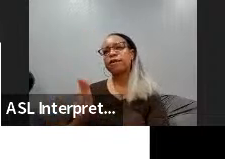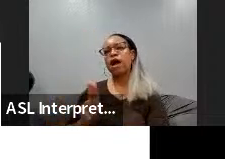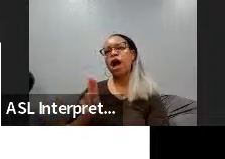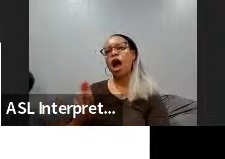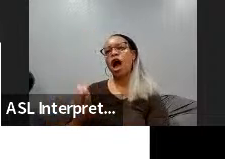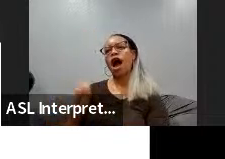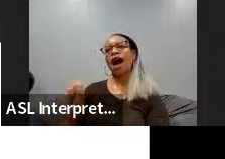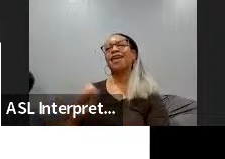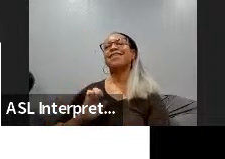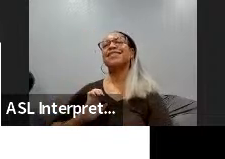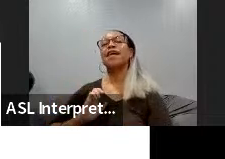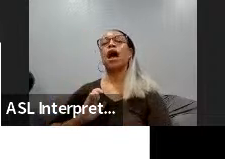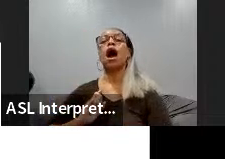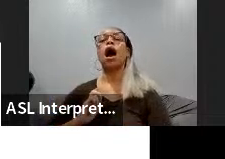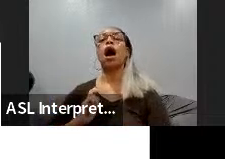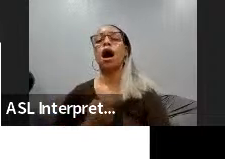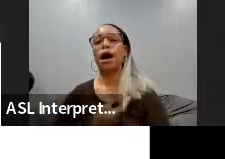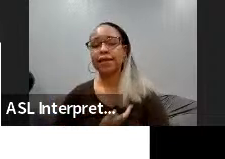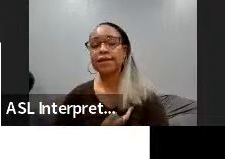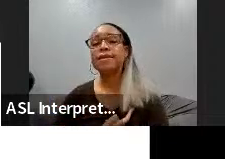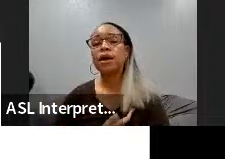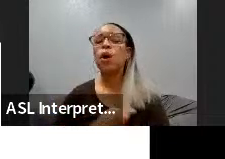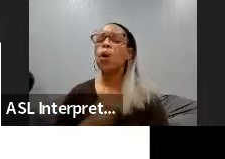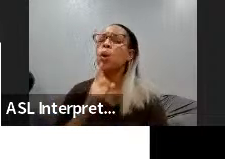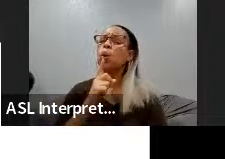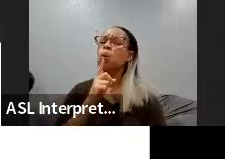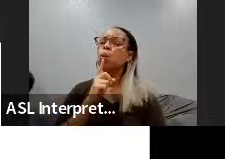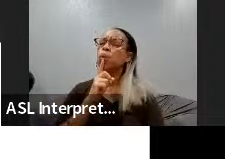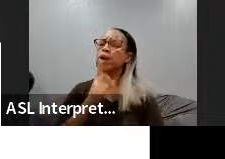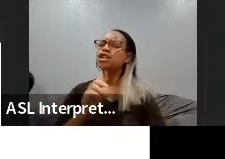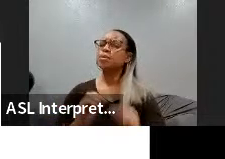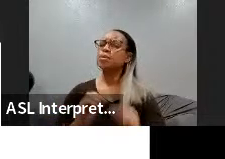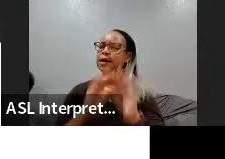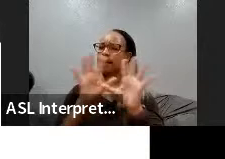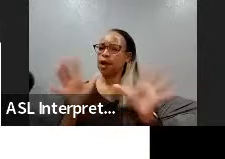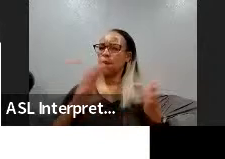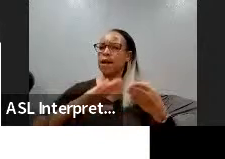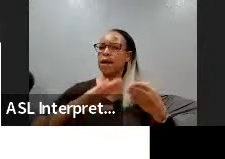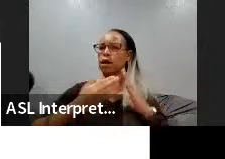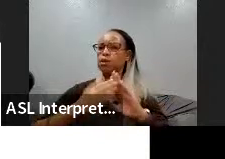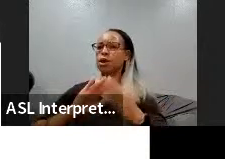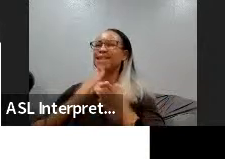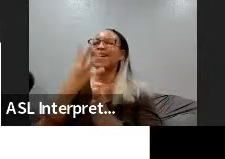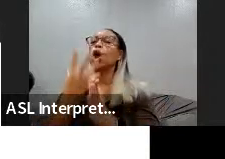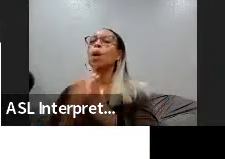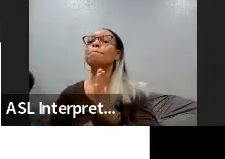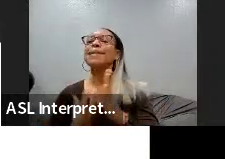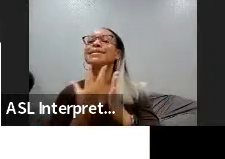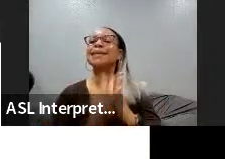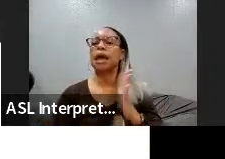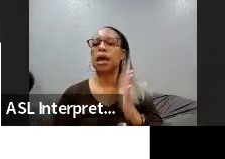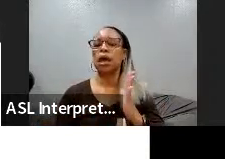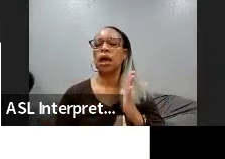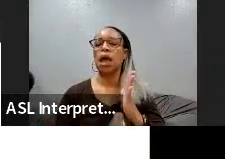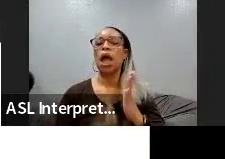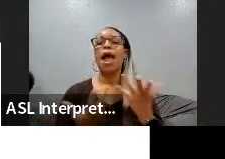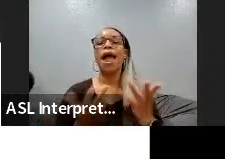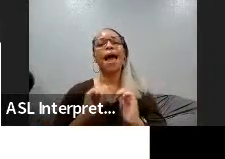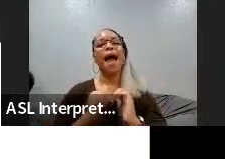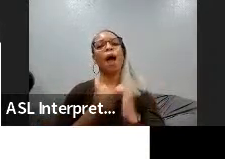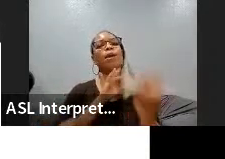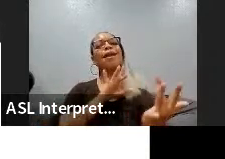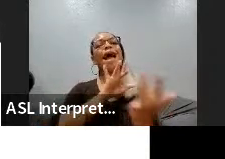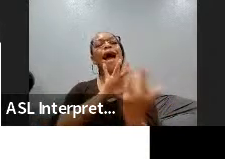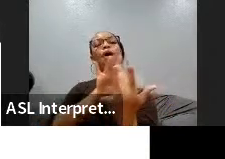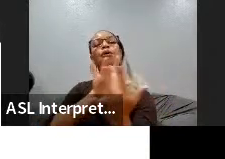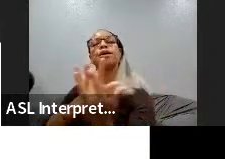also be very clear about communities that are missing and what we can do to outreach to those